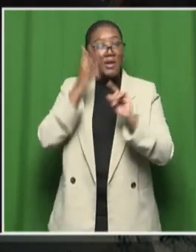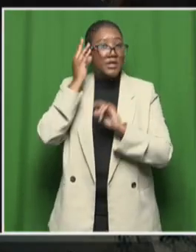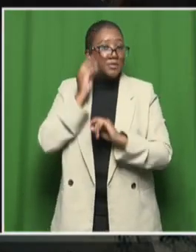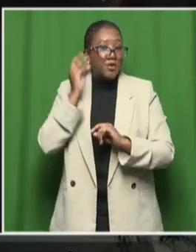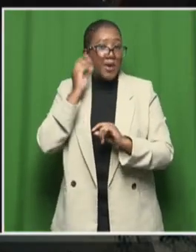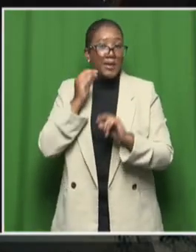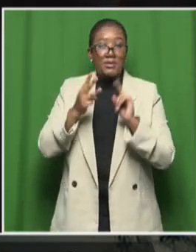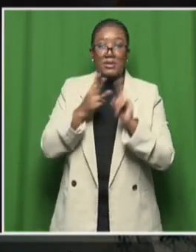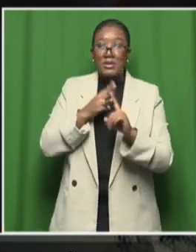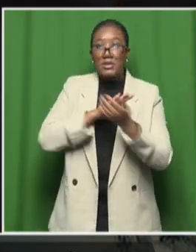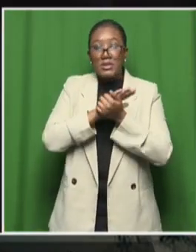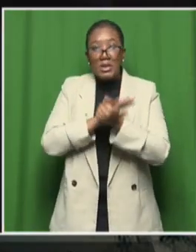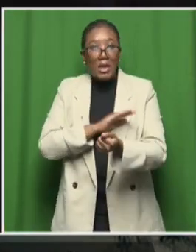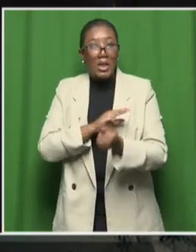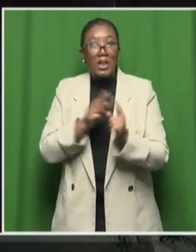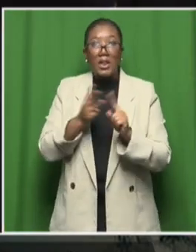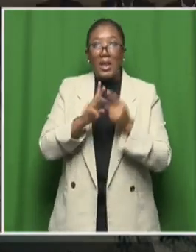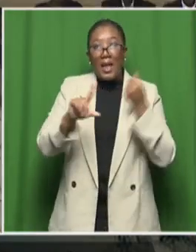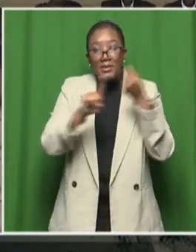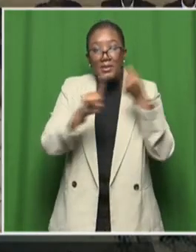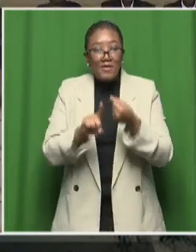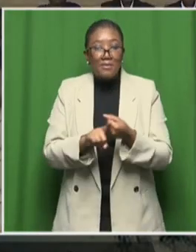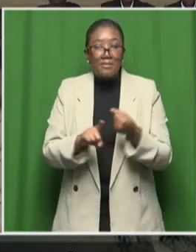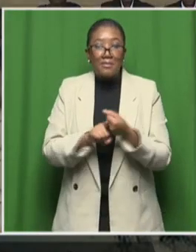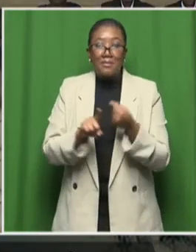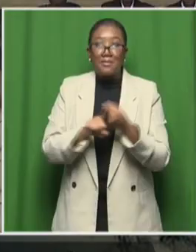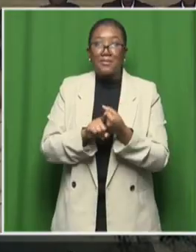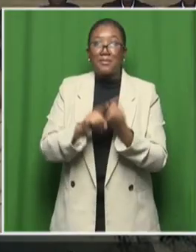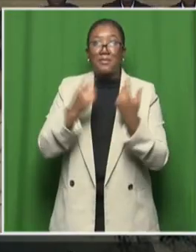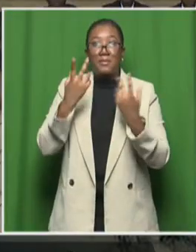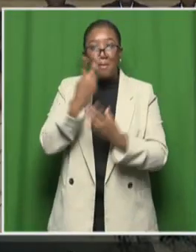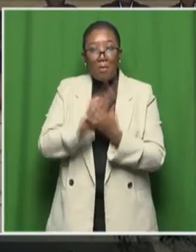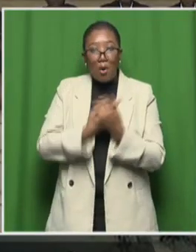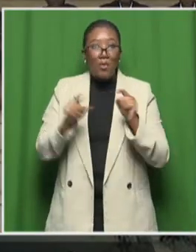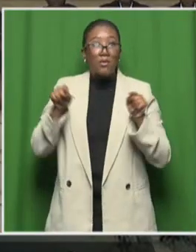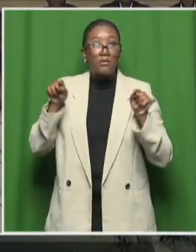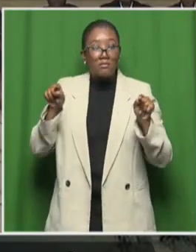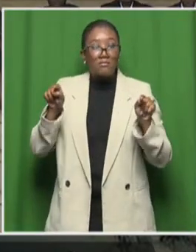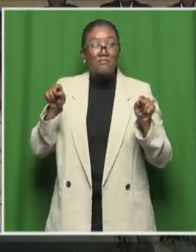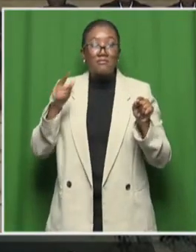activism, that really defined them, as she was